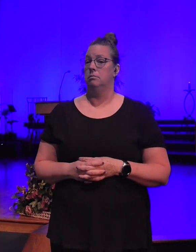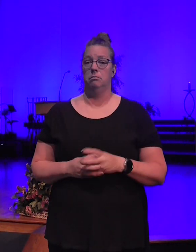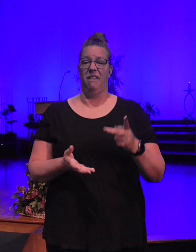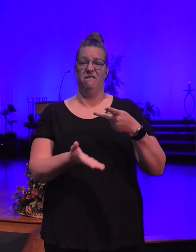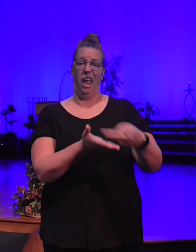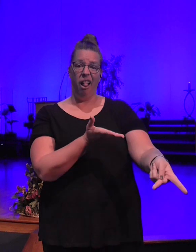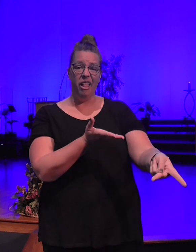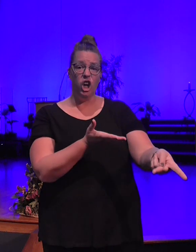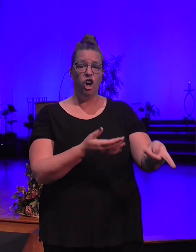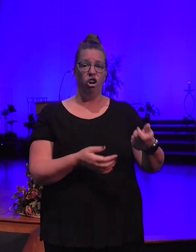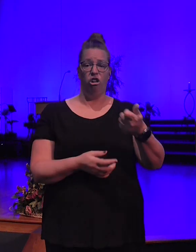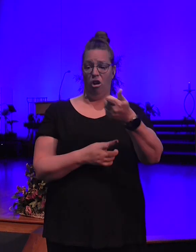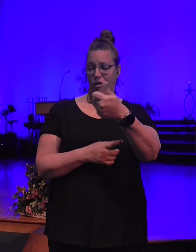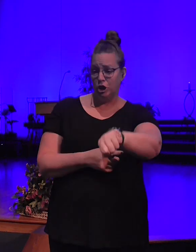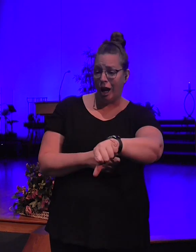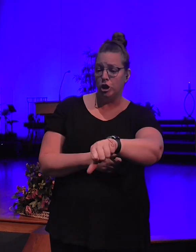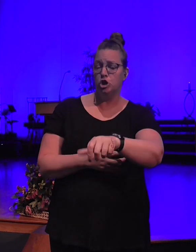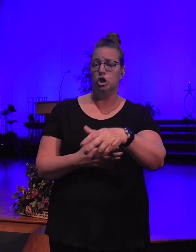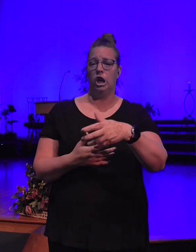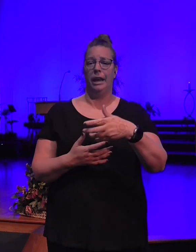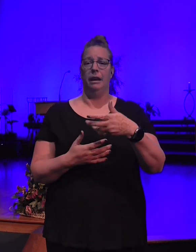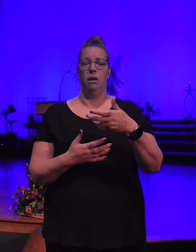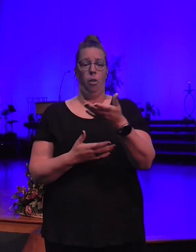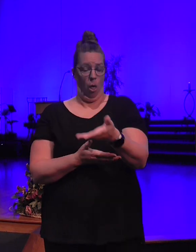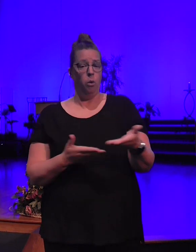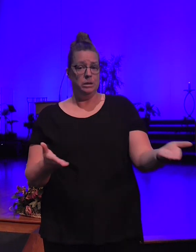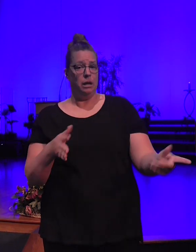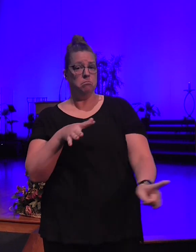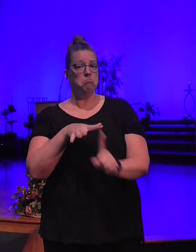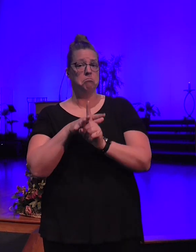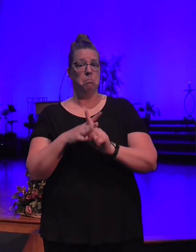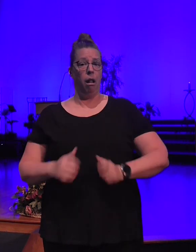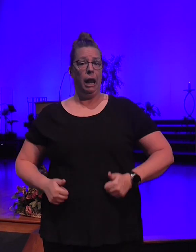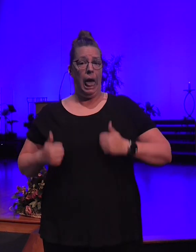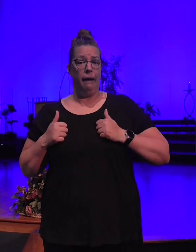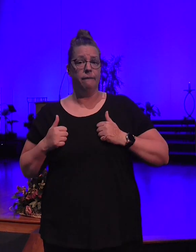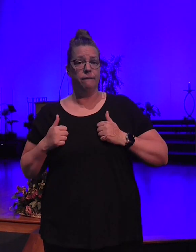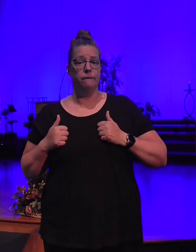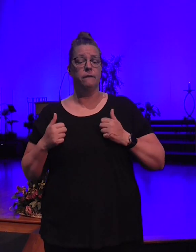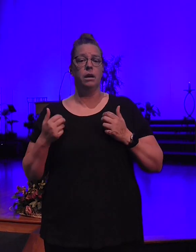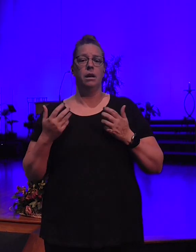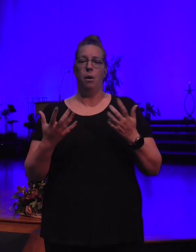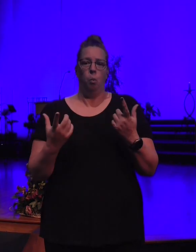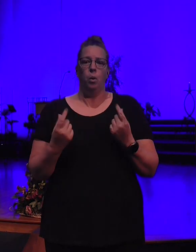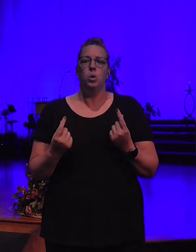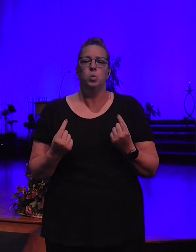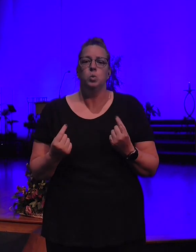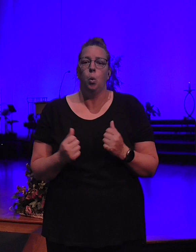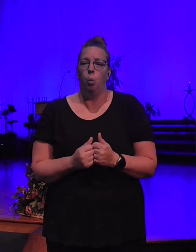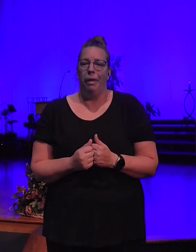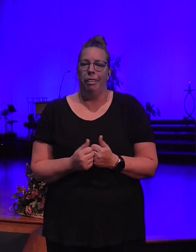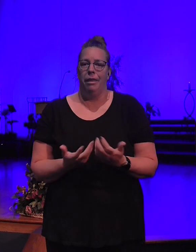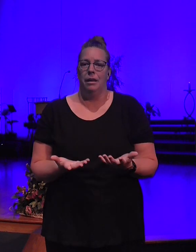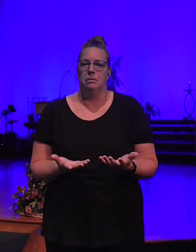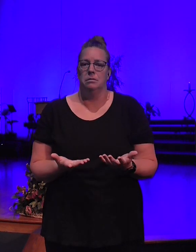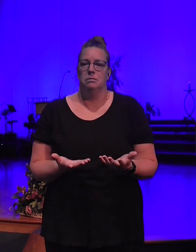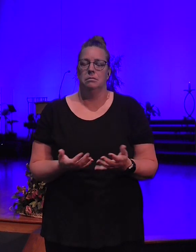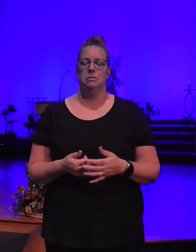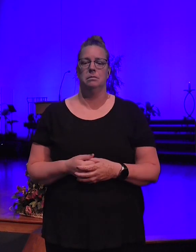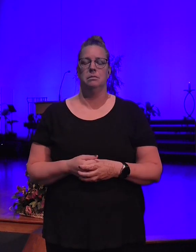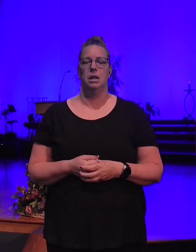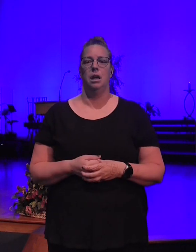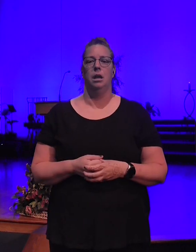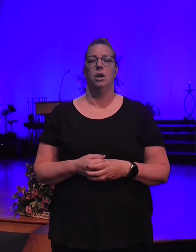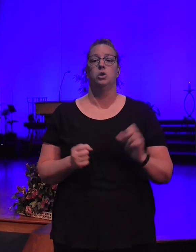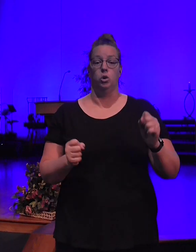Failure and rejection and those kinds of things come into our life, and it's what we do with them, and that's what her point is. She suggests that the